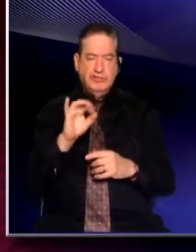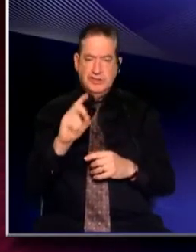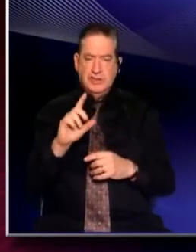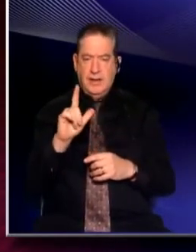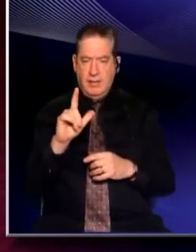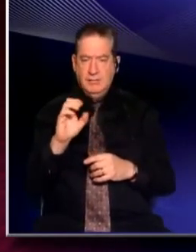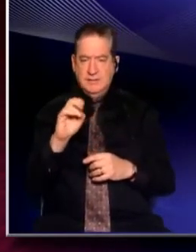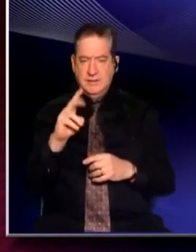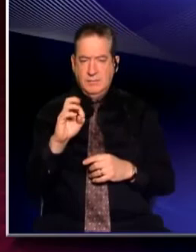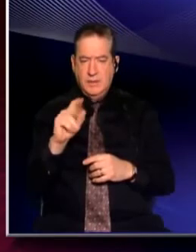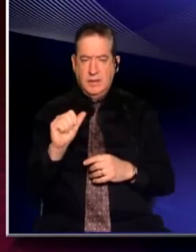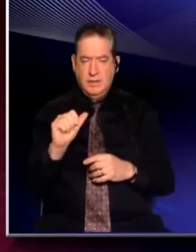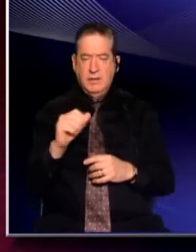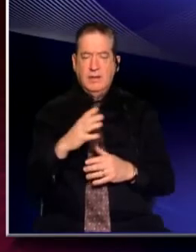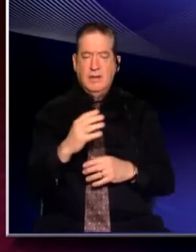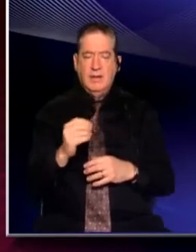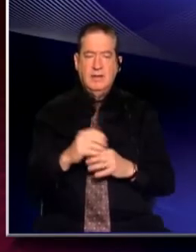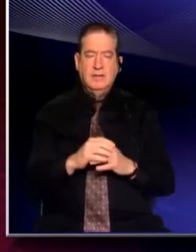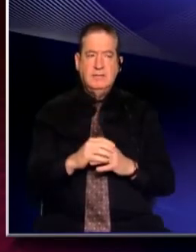Valdivia, Business Services.